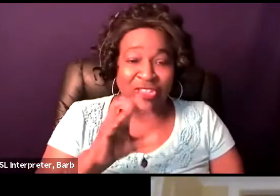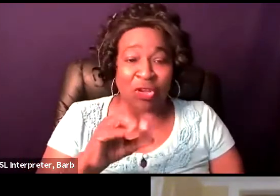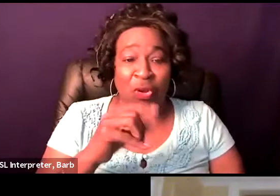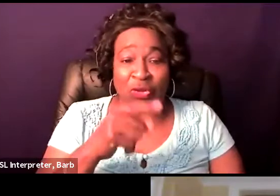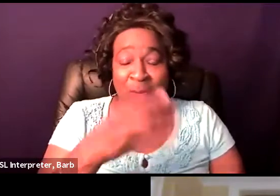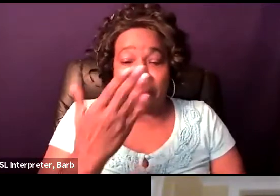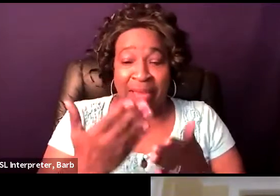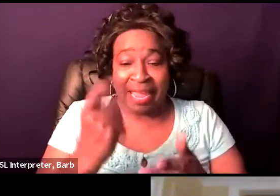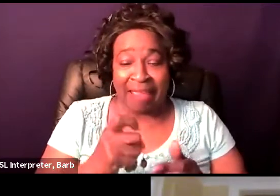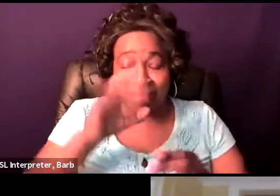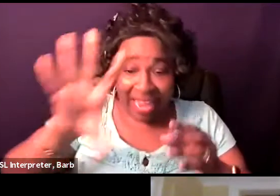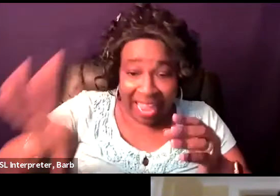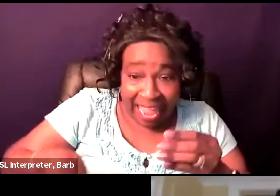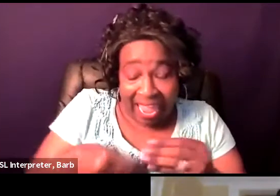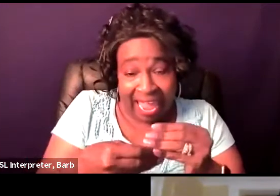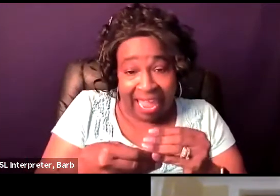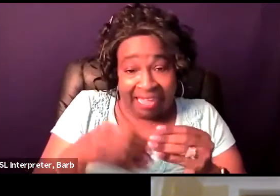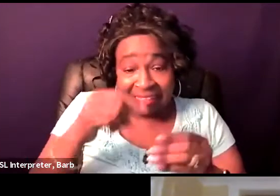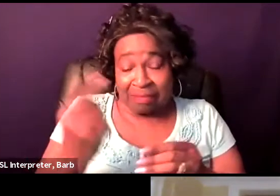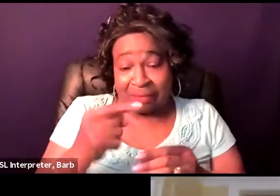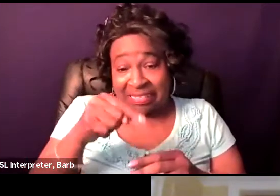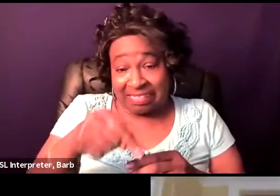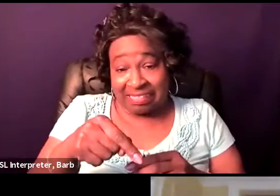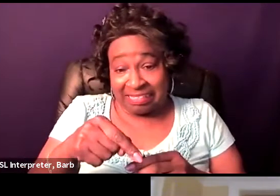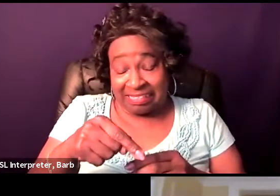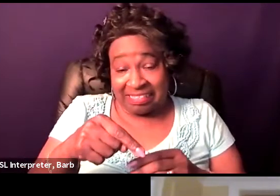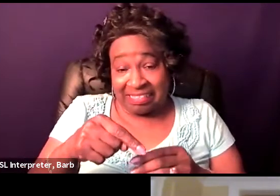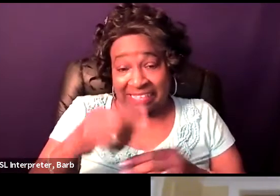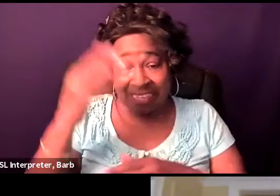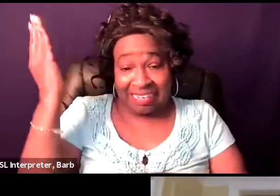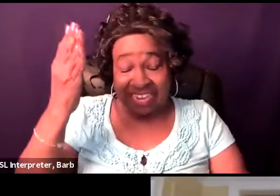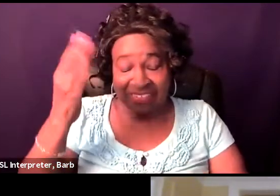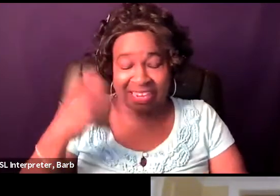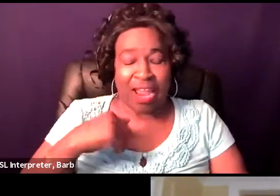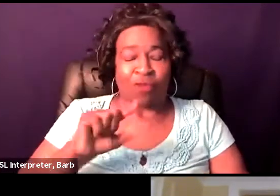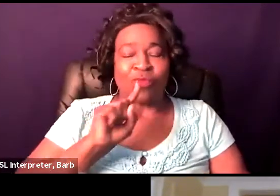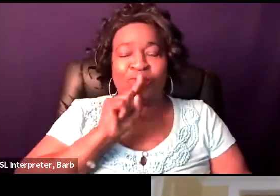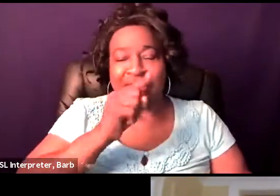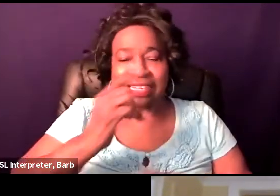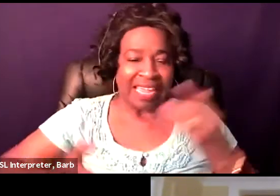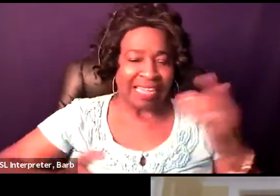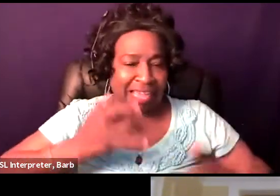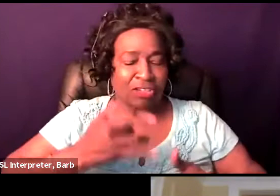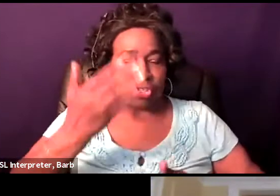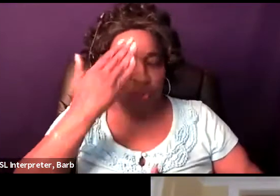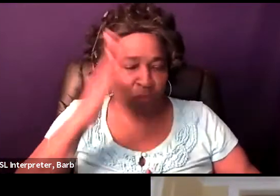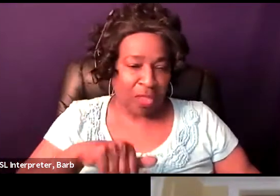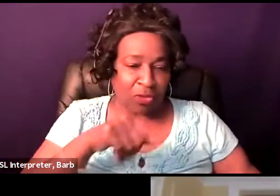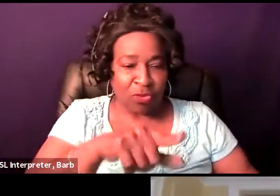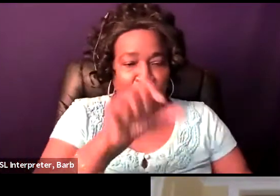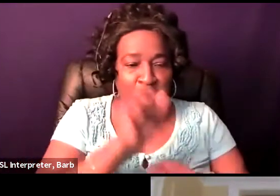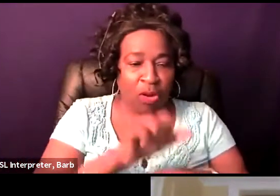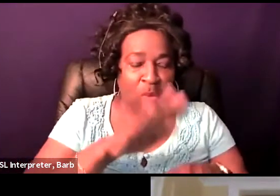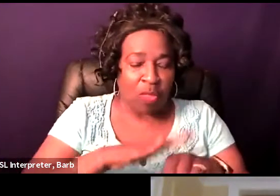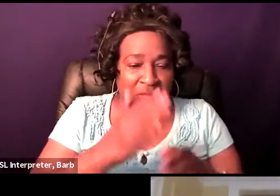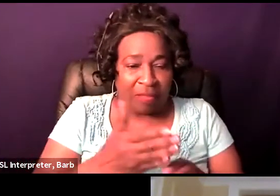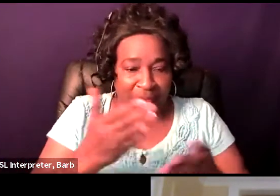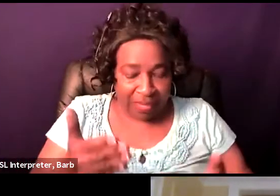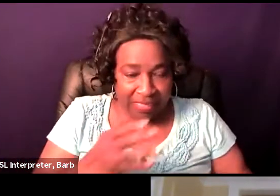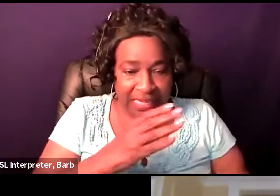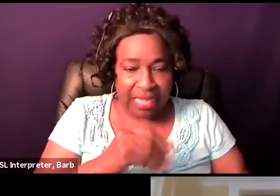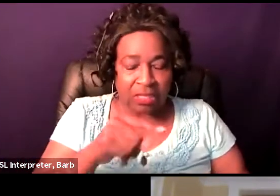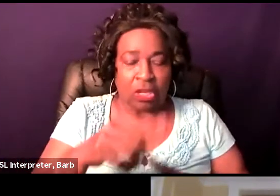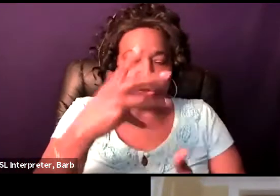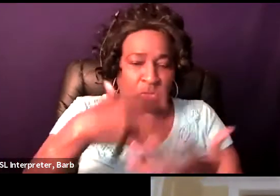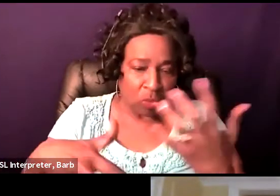add a coda to this series, because I'm just so thrilled to know that you're working on the things that you are in